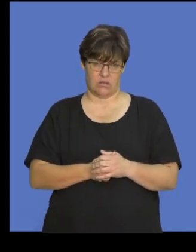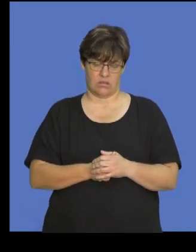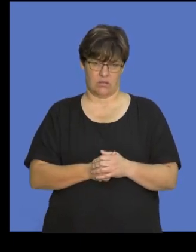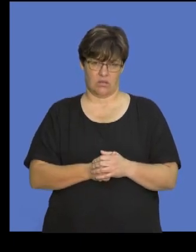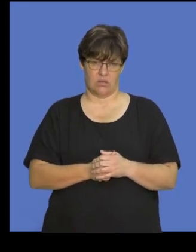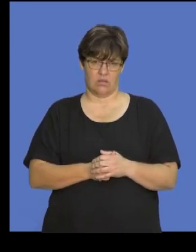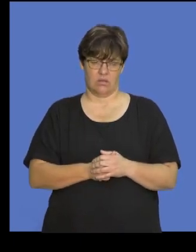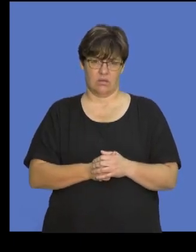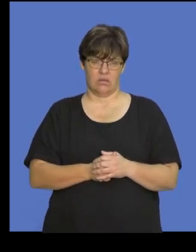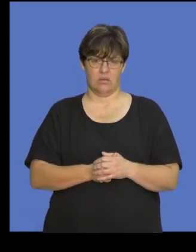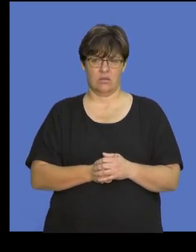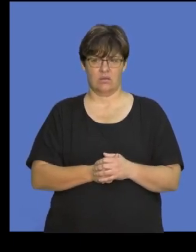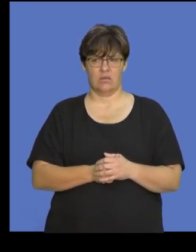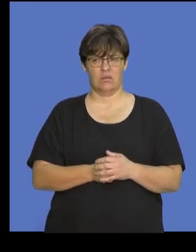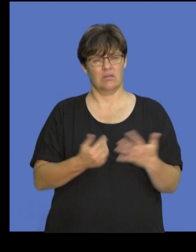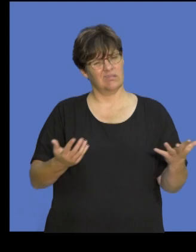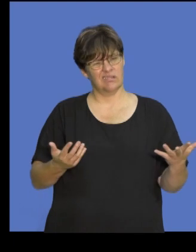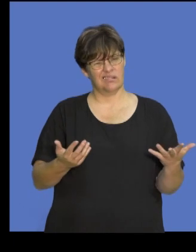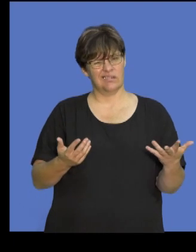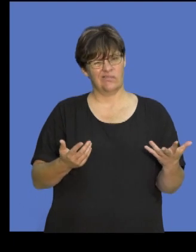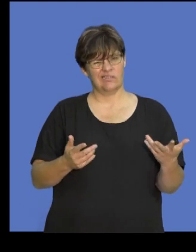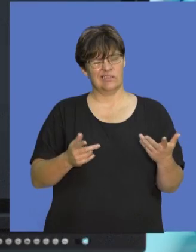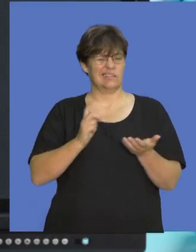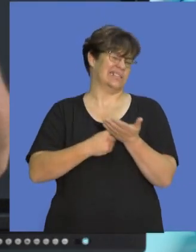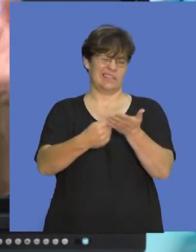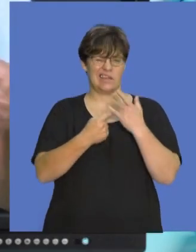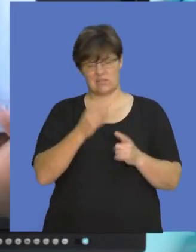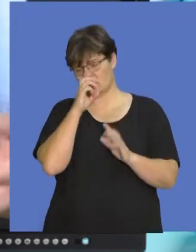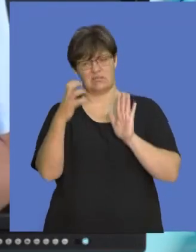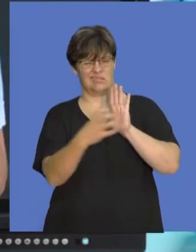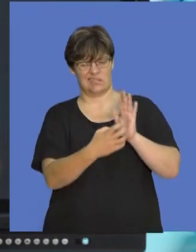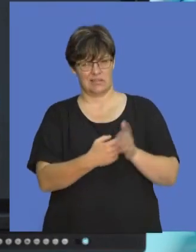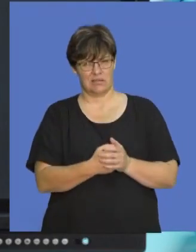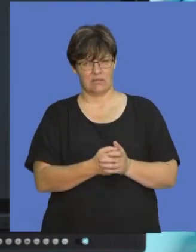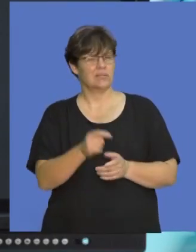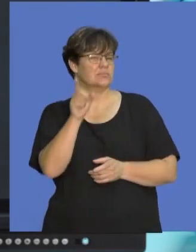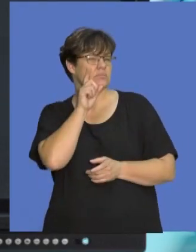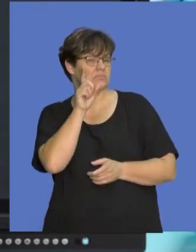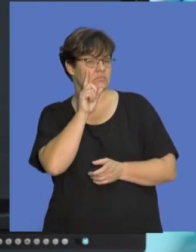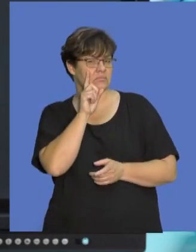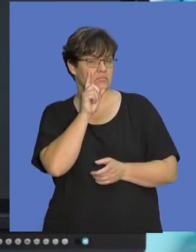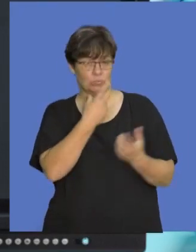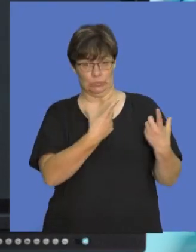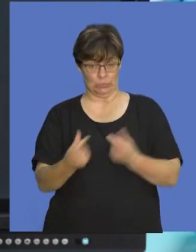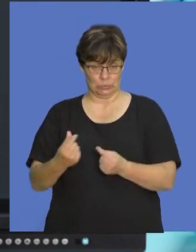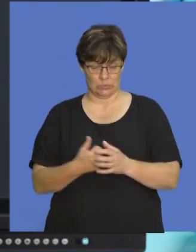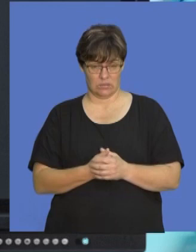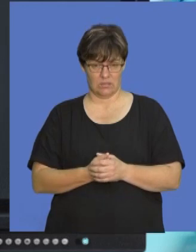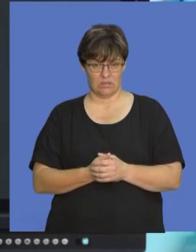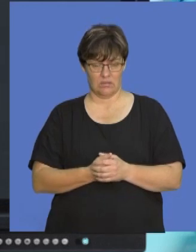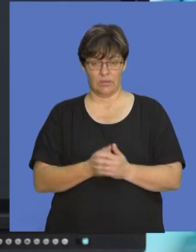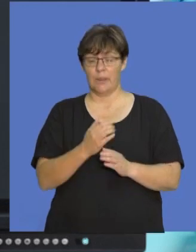quarter segment. But, you know, so much for talking about little graphics. How about let's go and do